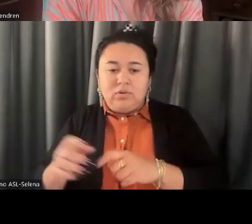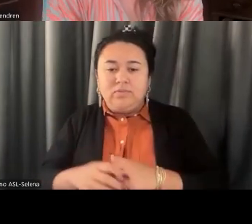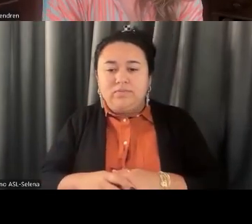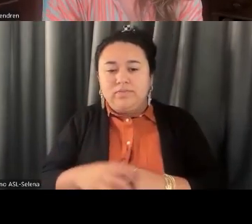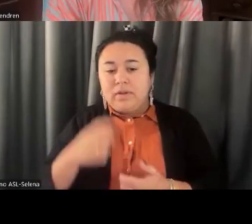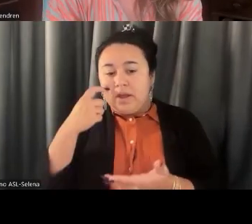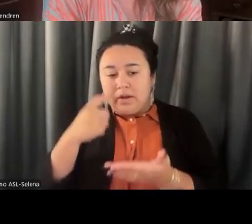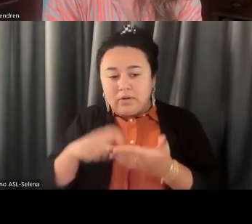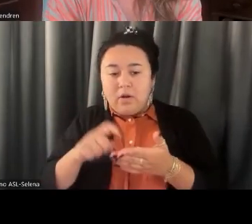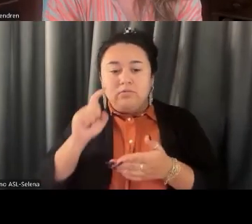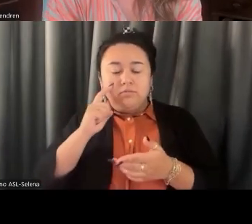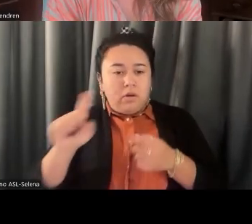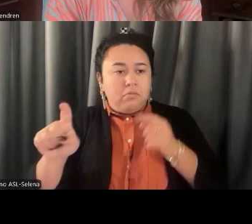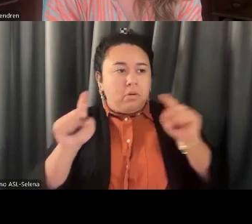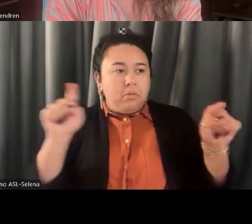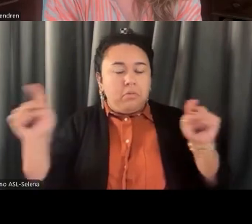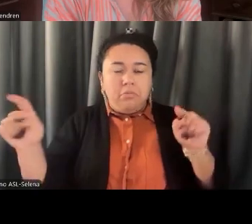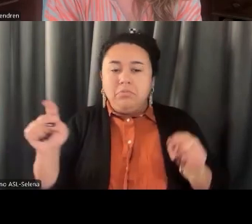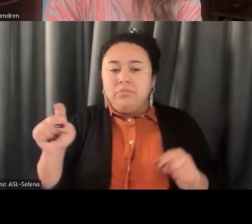started to notice those